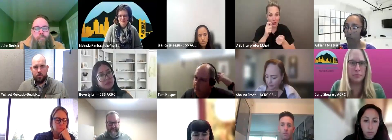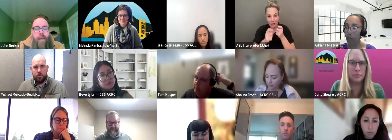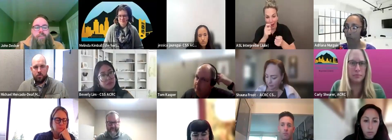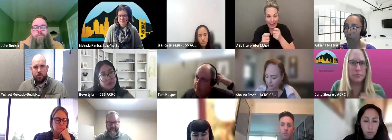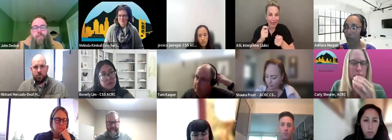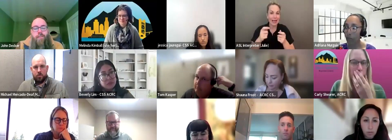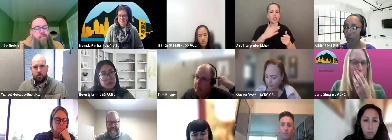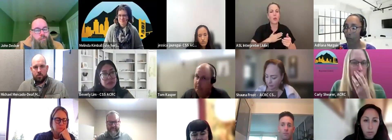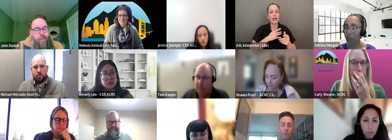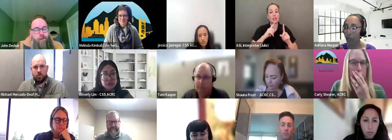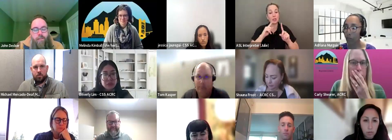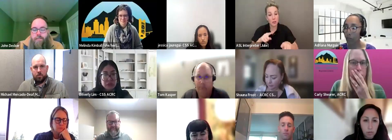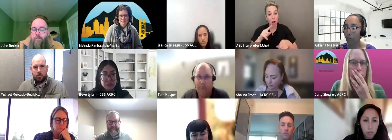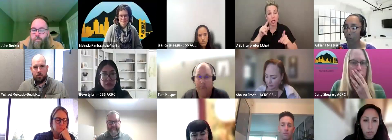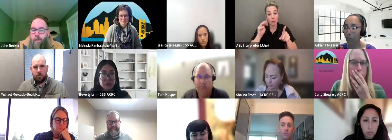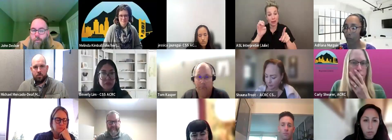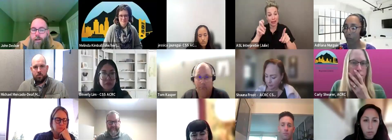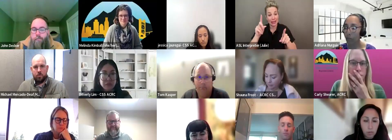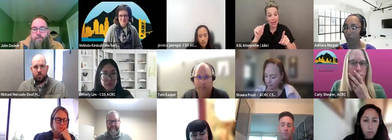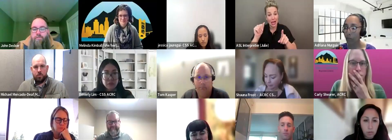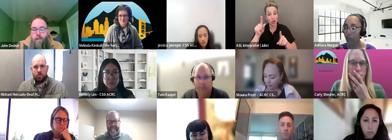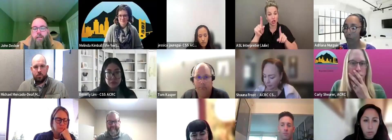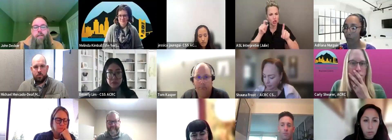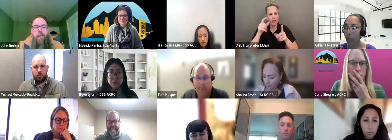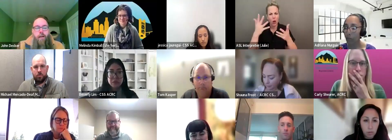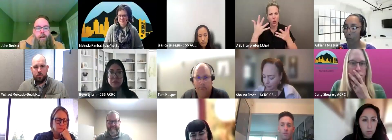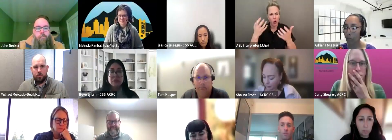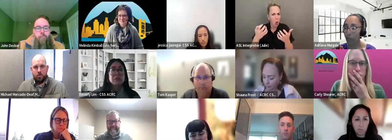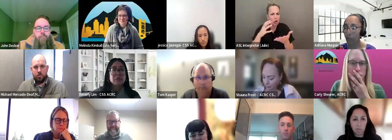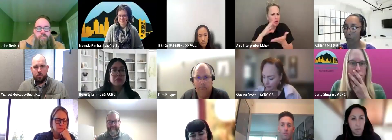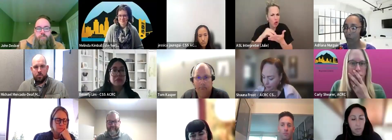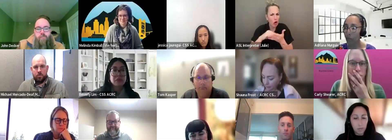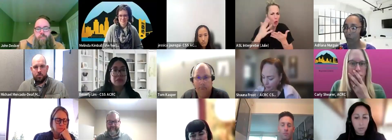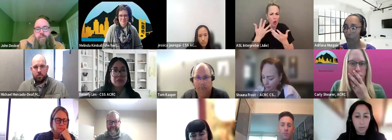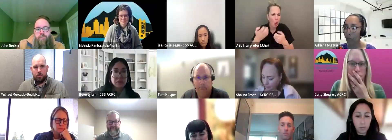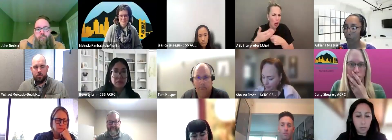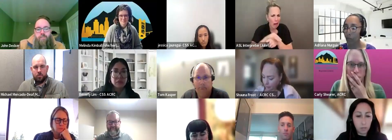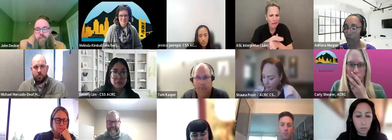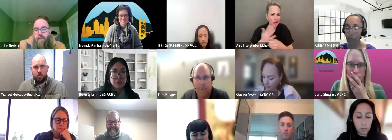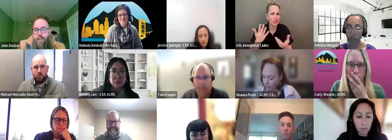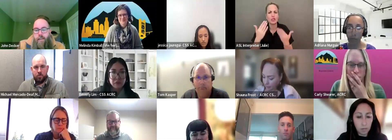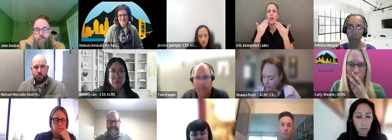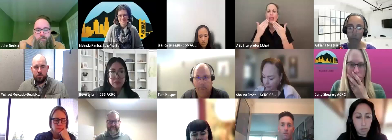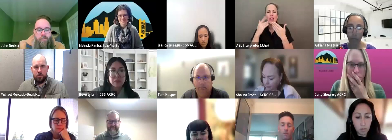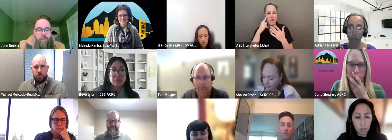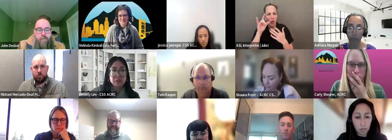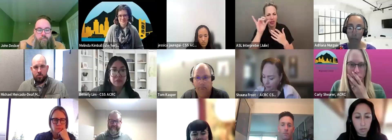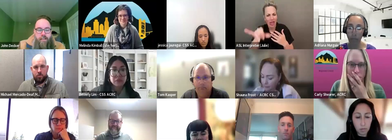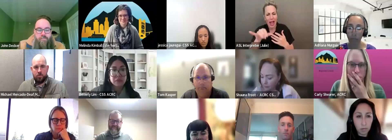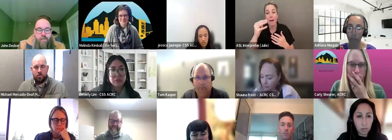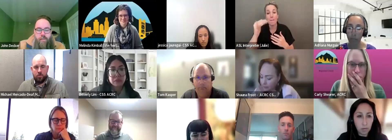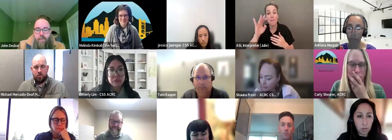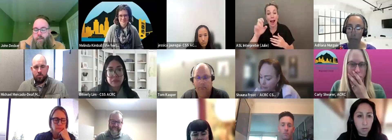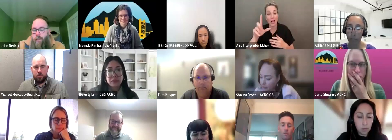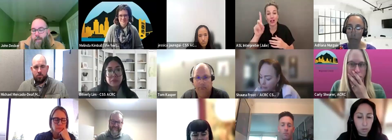please respond back to Melinda's survey about things that you might want covered as well, too. So thank you so much for that. Again, Michael did a great